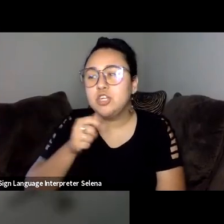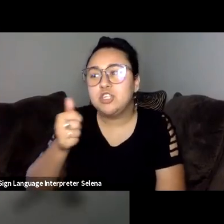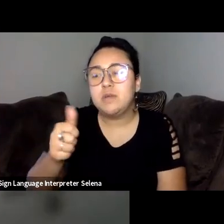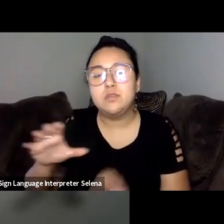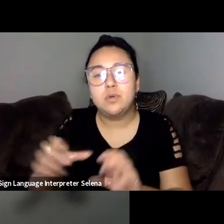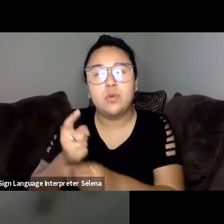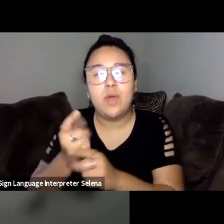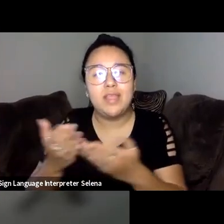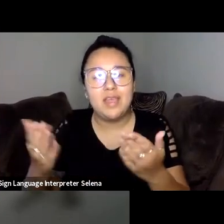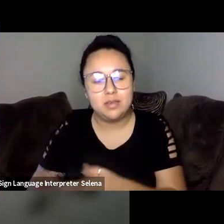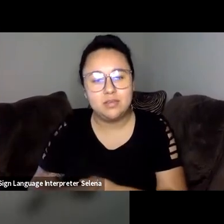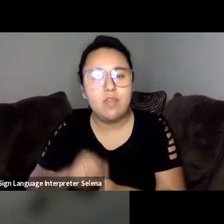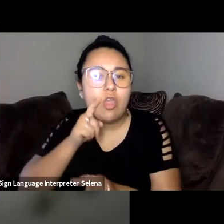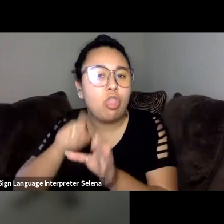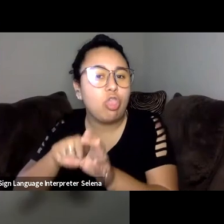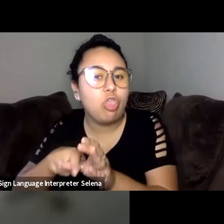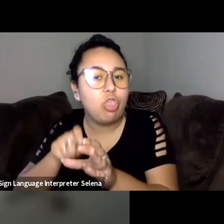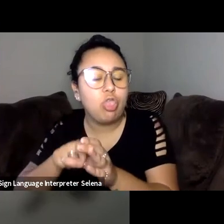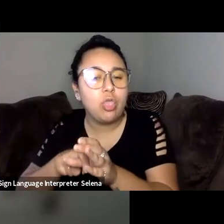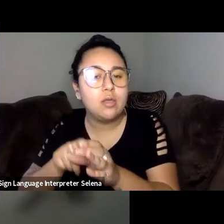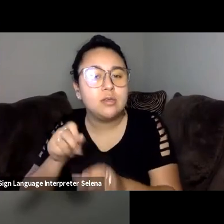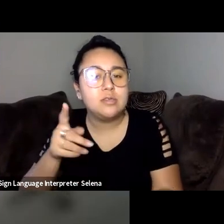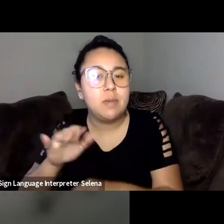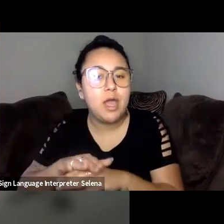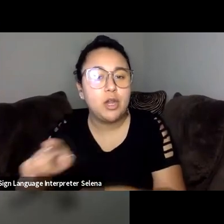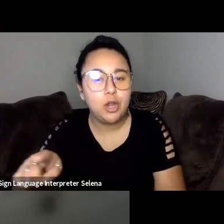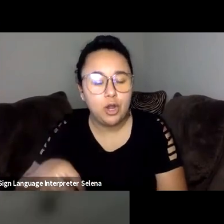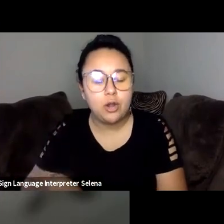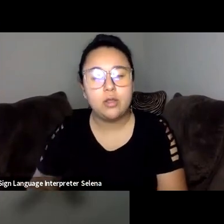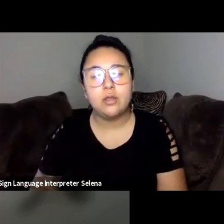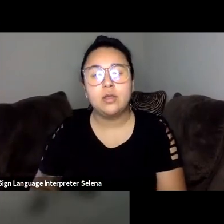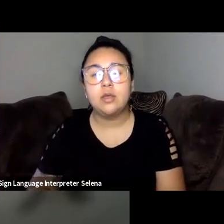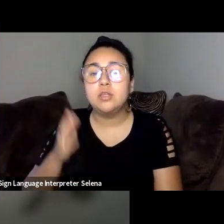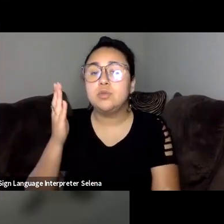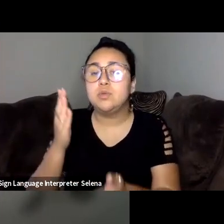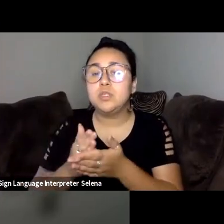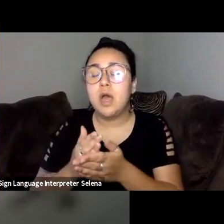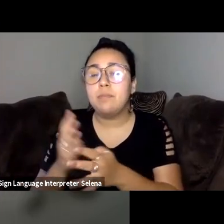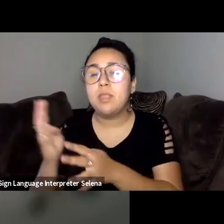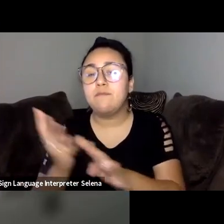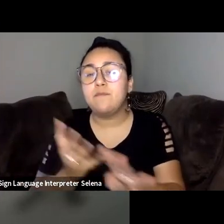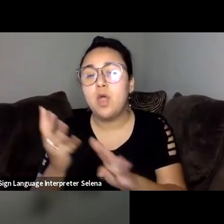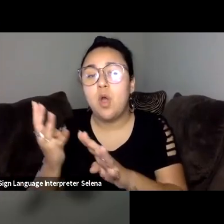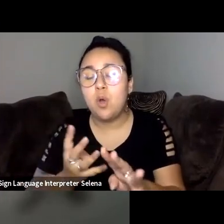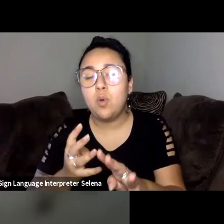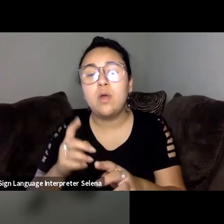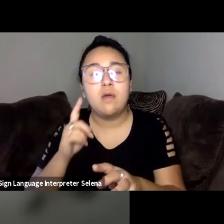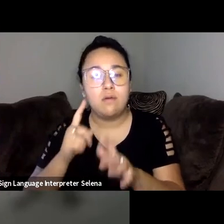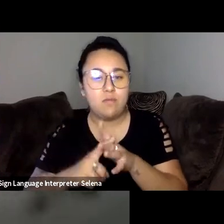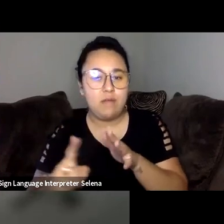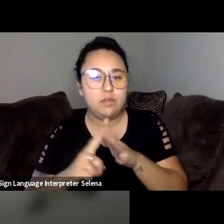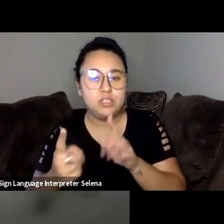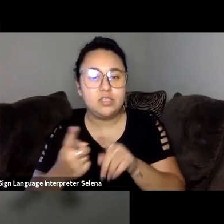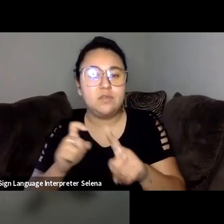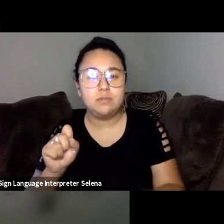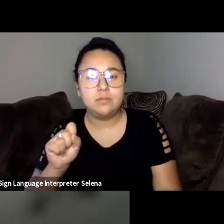I believe, to staunch the flow of refugees from Syria. And so these are the kinds of,